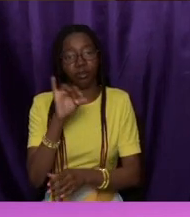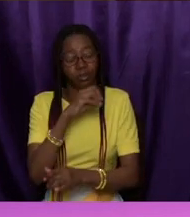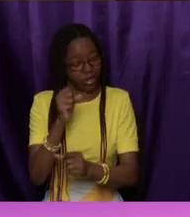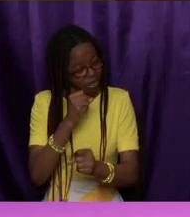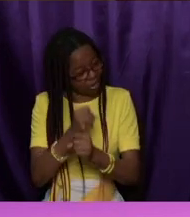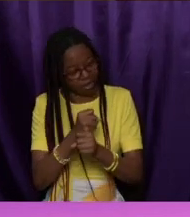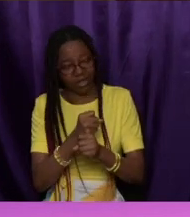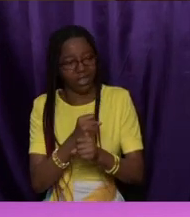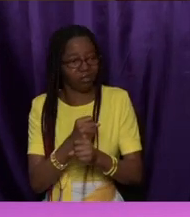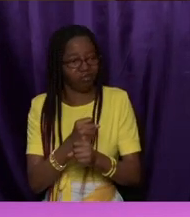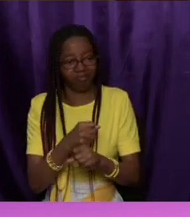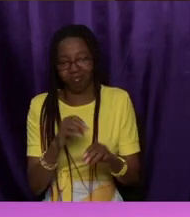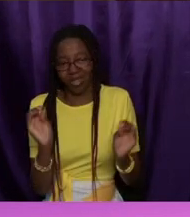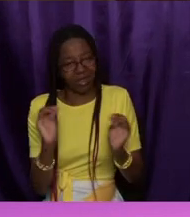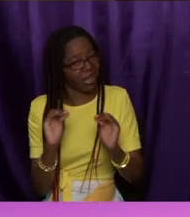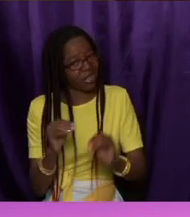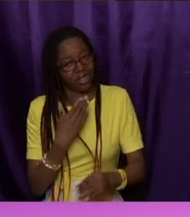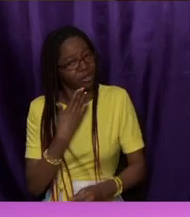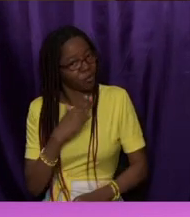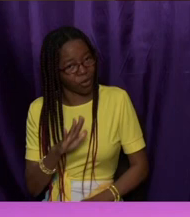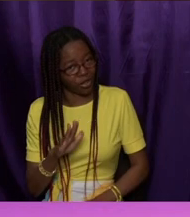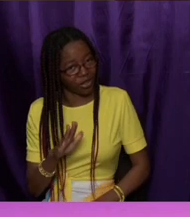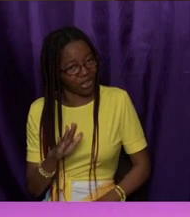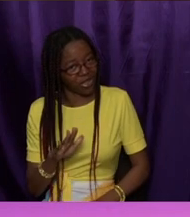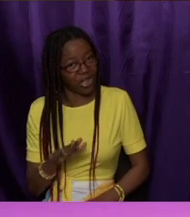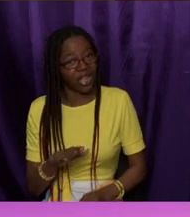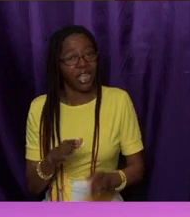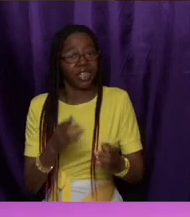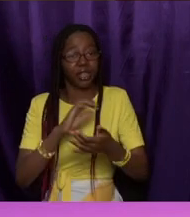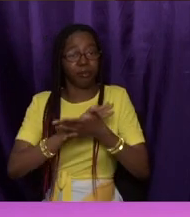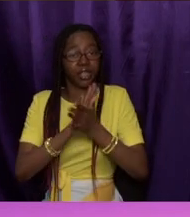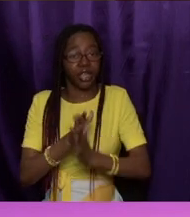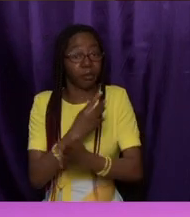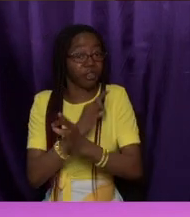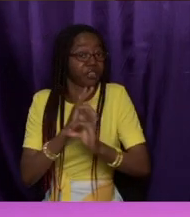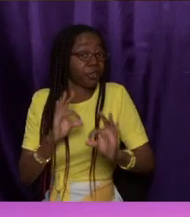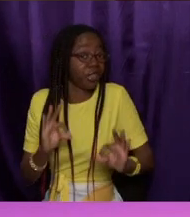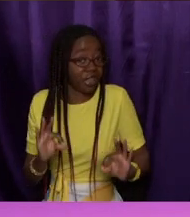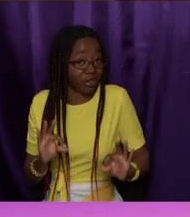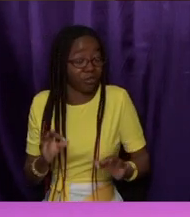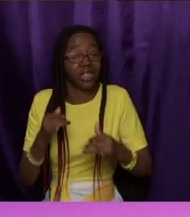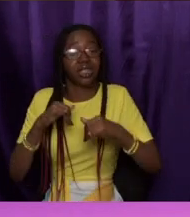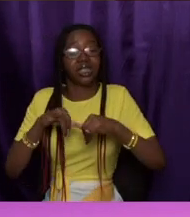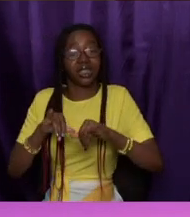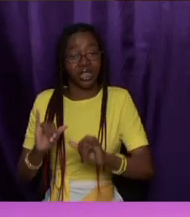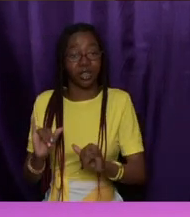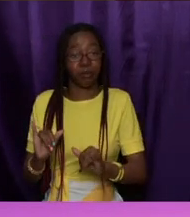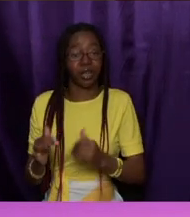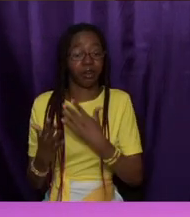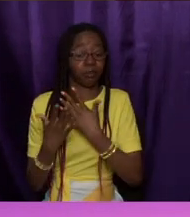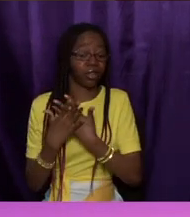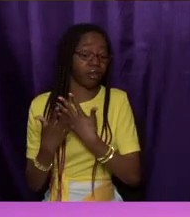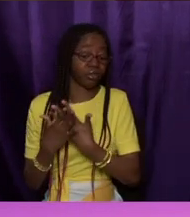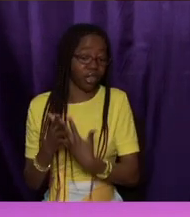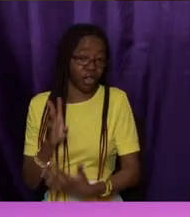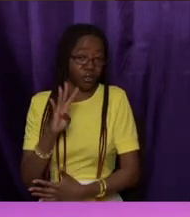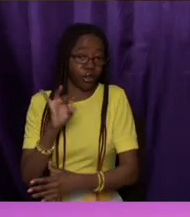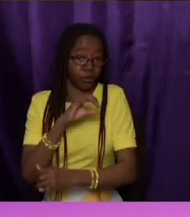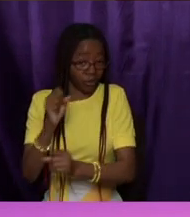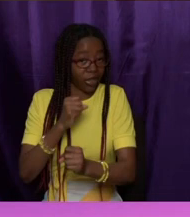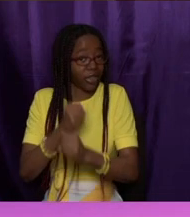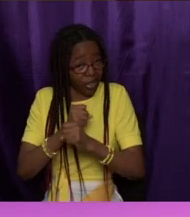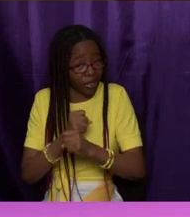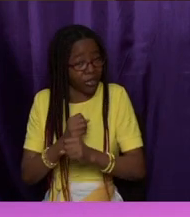years. Ain't nothing worse than getting free and then still being on lockdown for 40